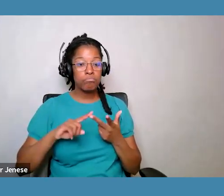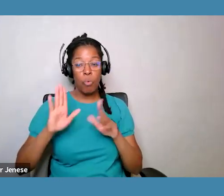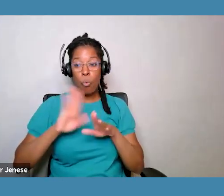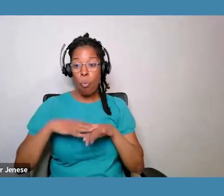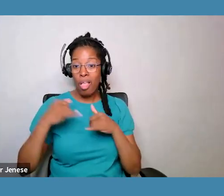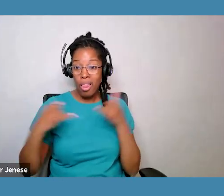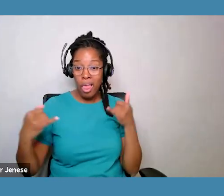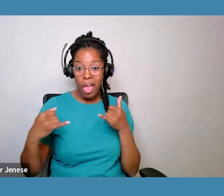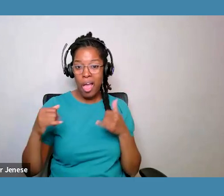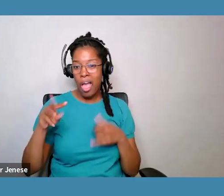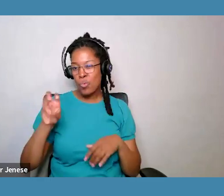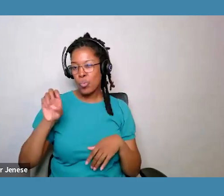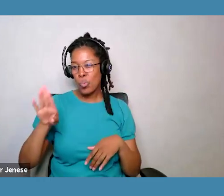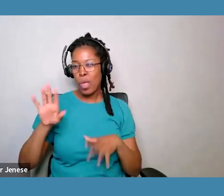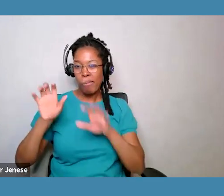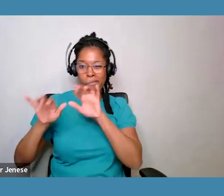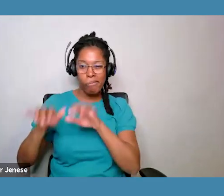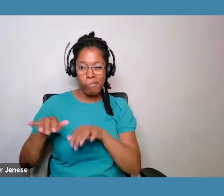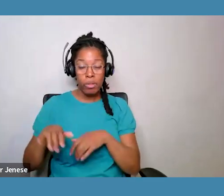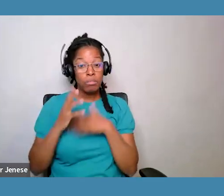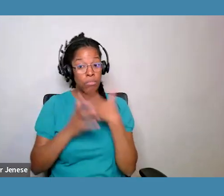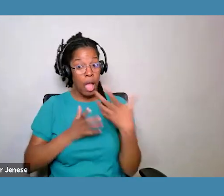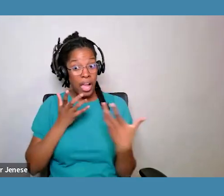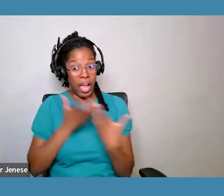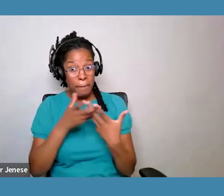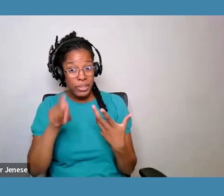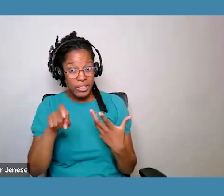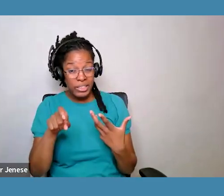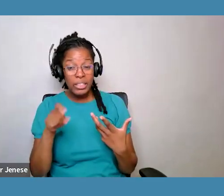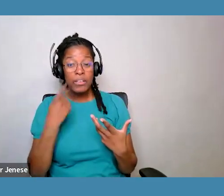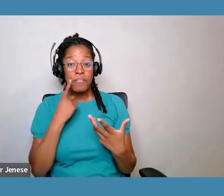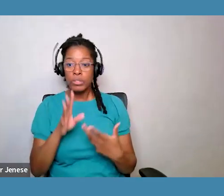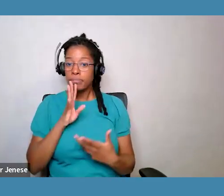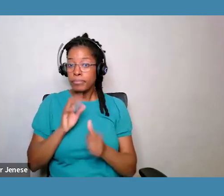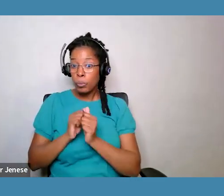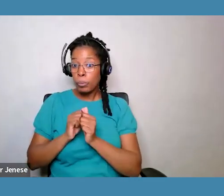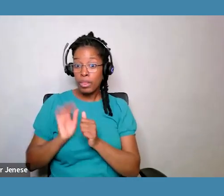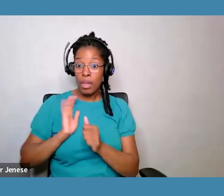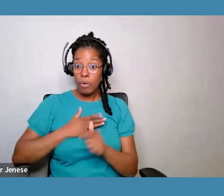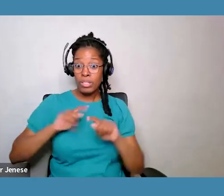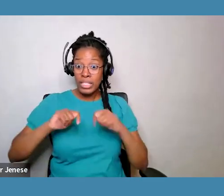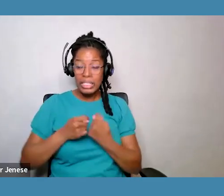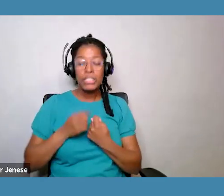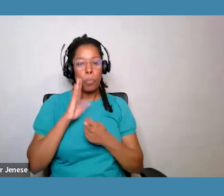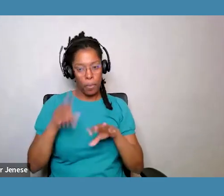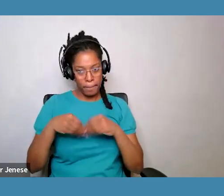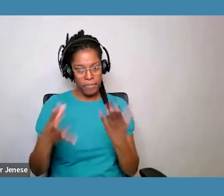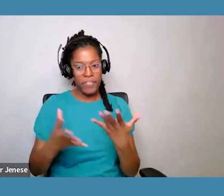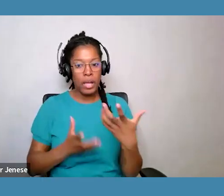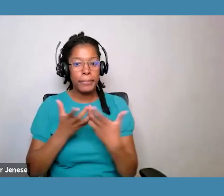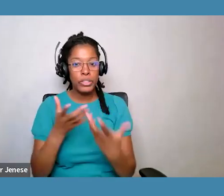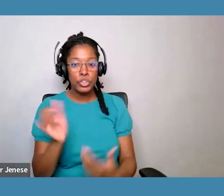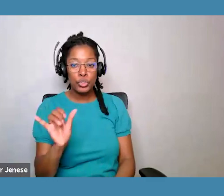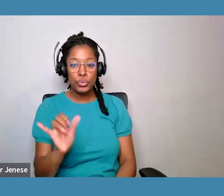web form. If you need accommodations to speak with our first team, we will accommodate you.